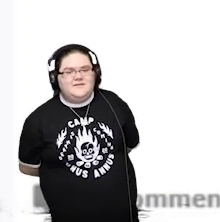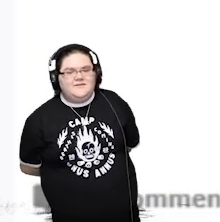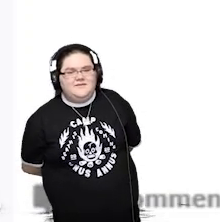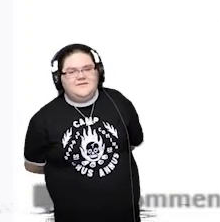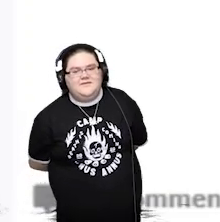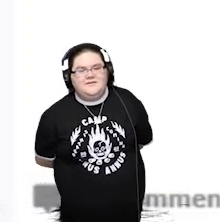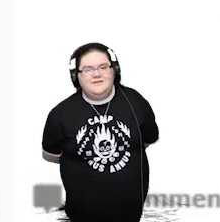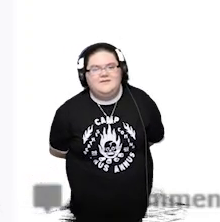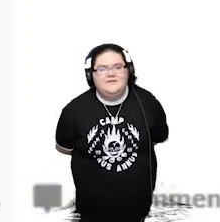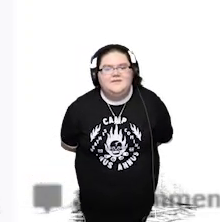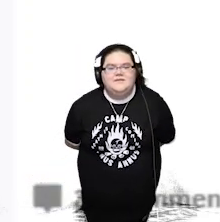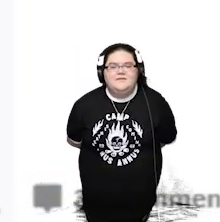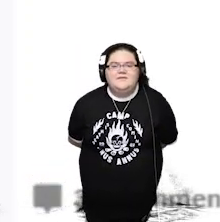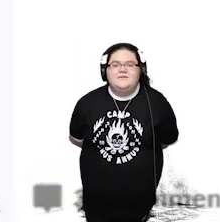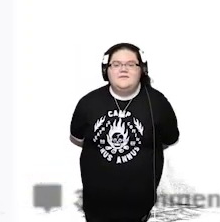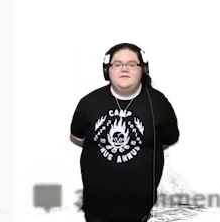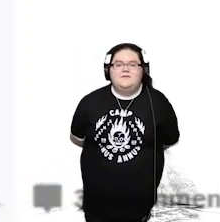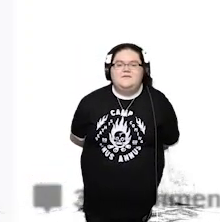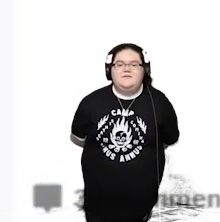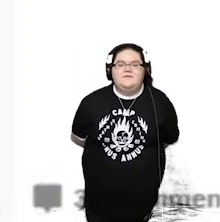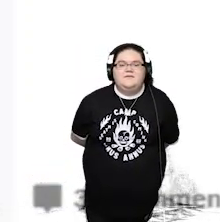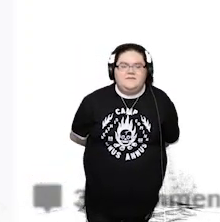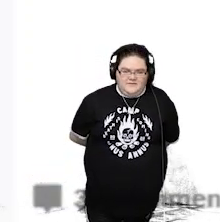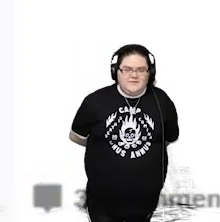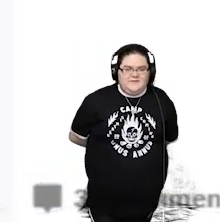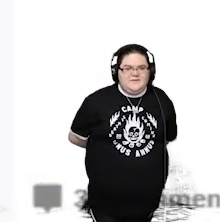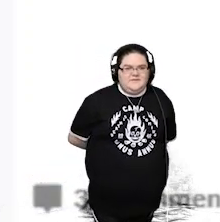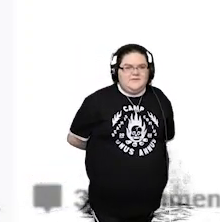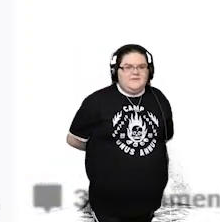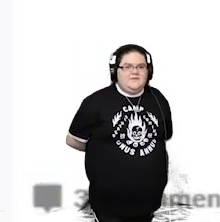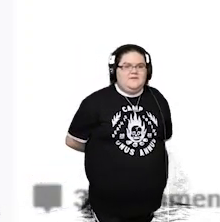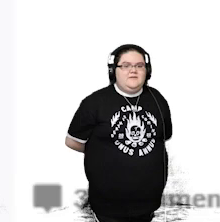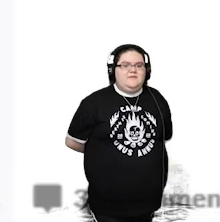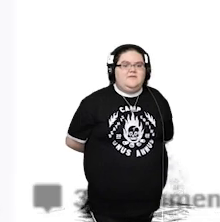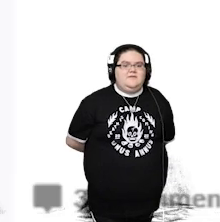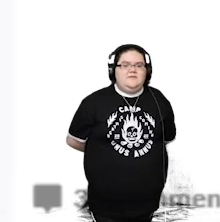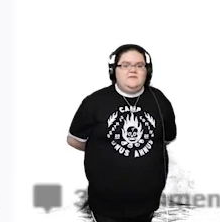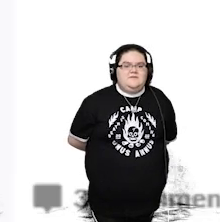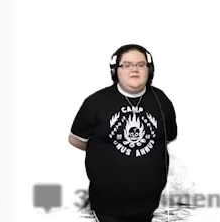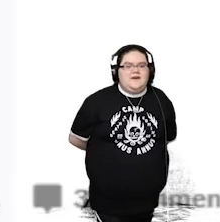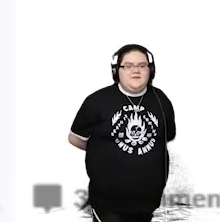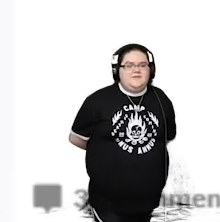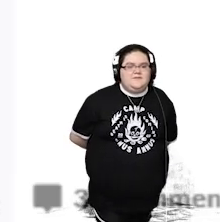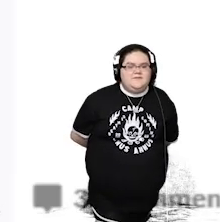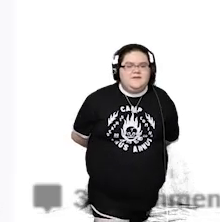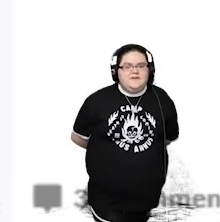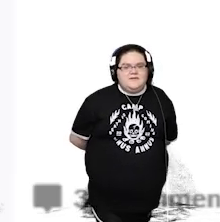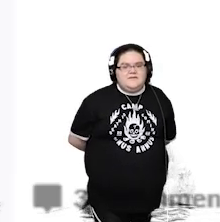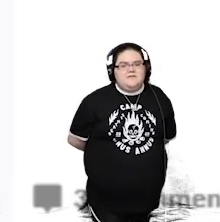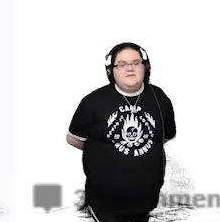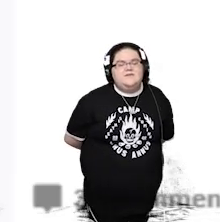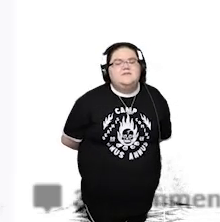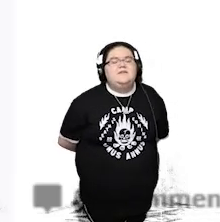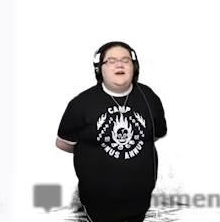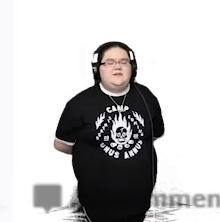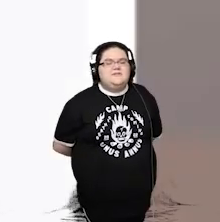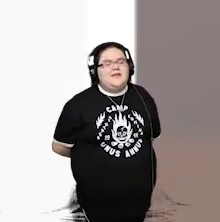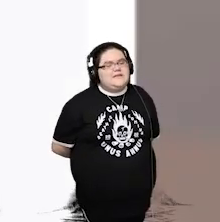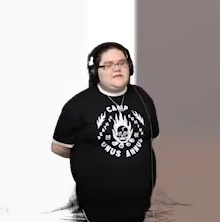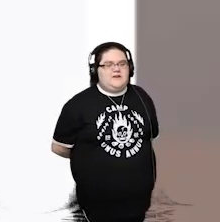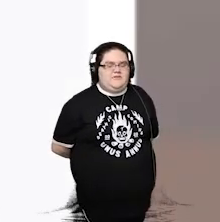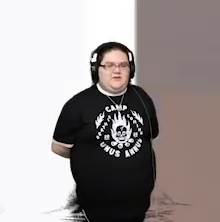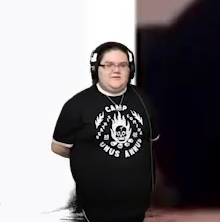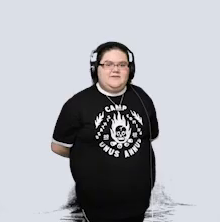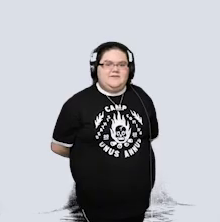my name is spelt with only 1K. My gamer tag is only 1K. We added the extra K for no reason. So strictly speaking, wrong there. Yeah,